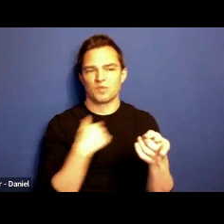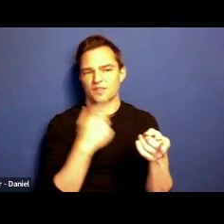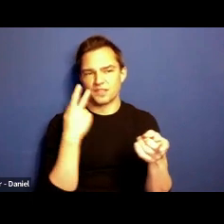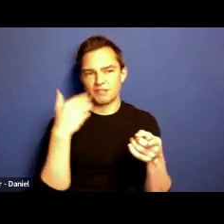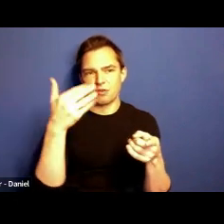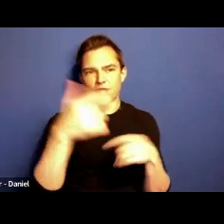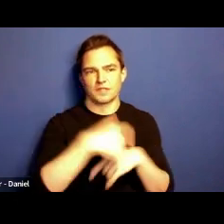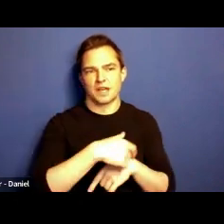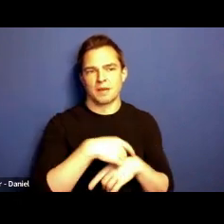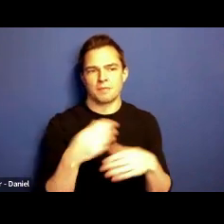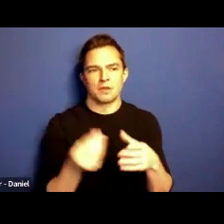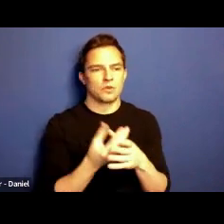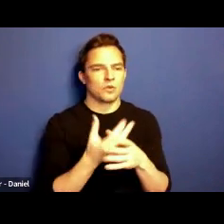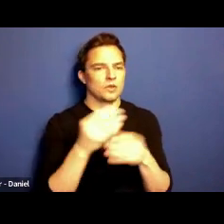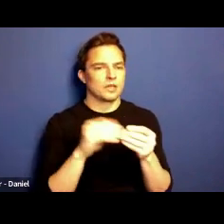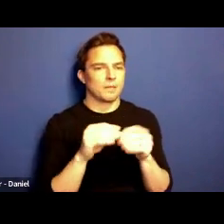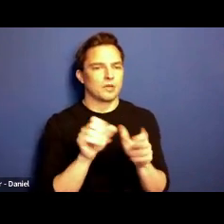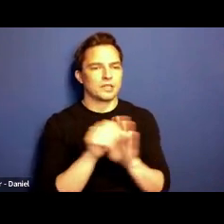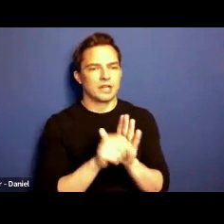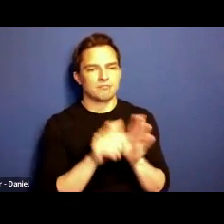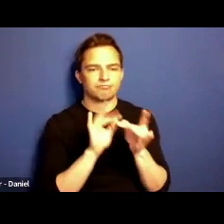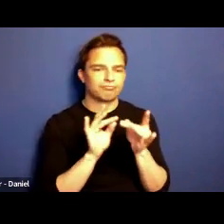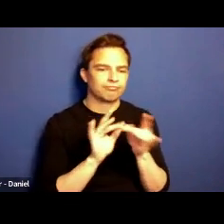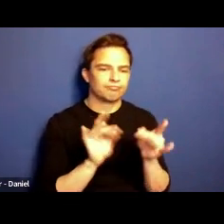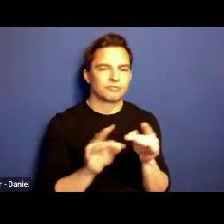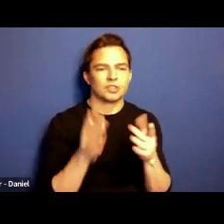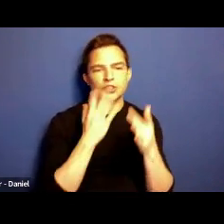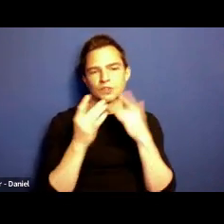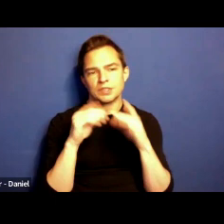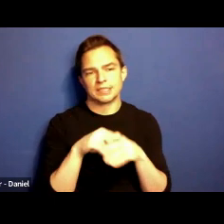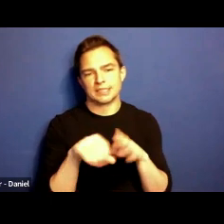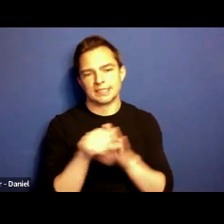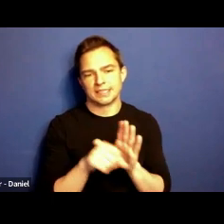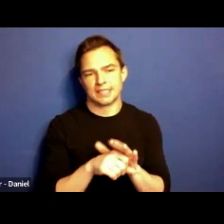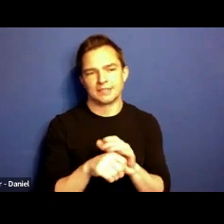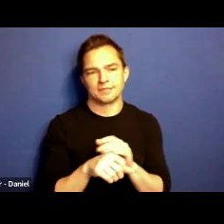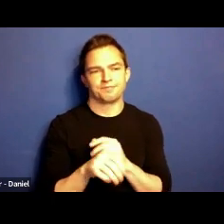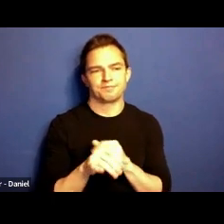a growing number of states report experiencing a shortage in state psychiatric